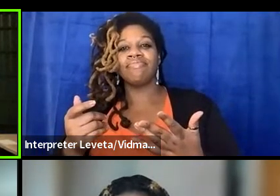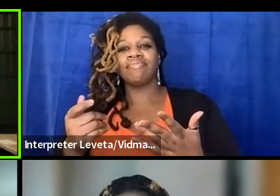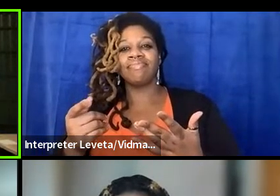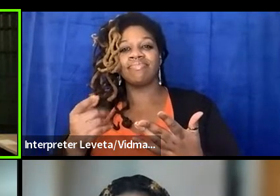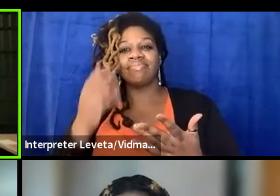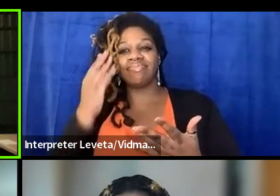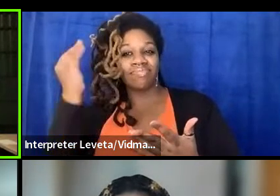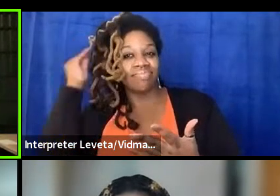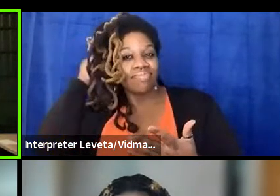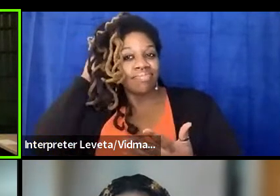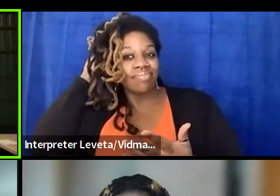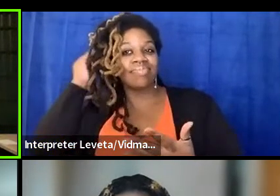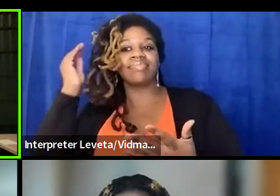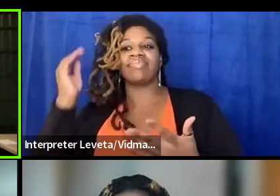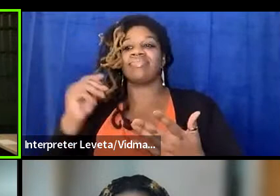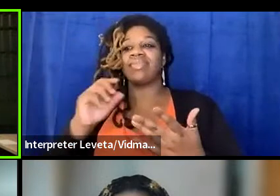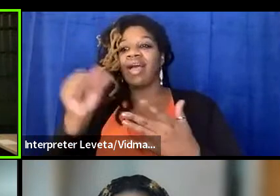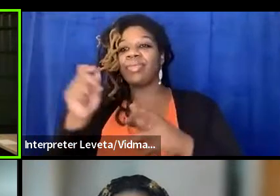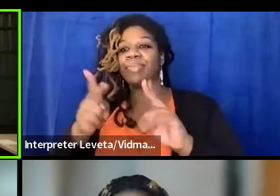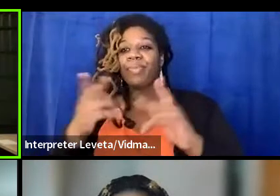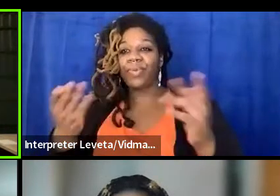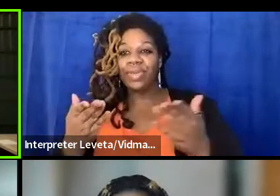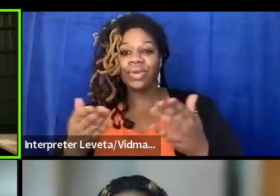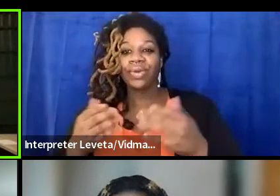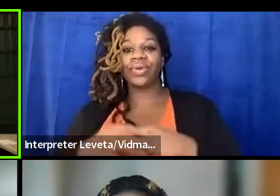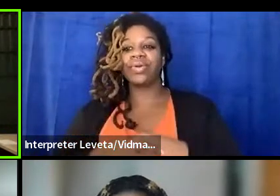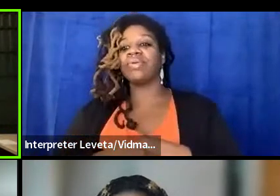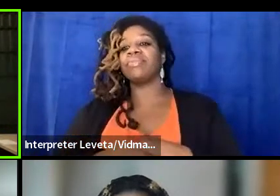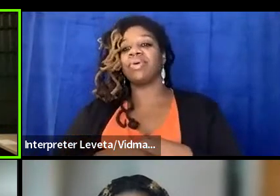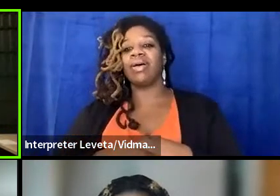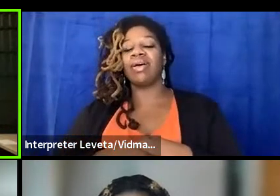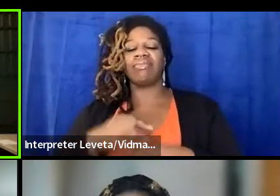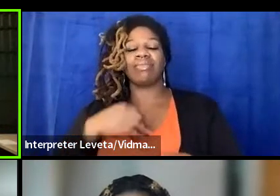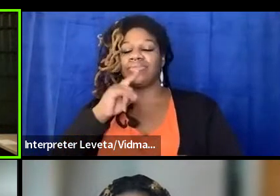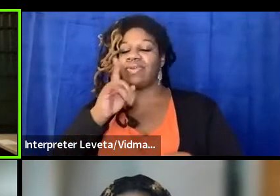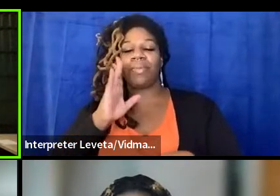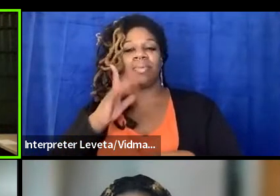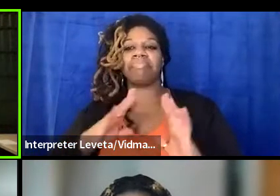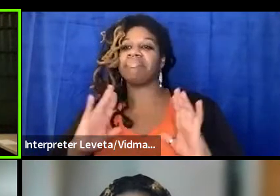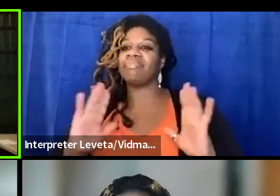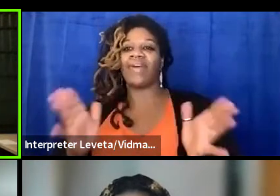mindful of the others. But and I'm sure we're going to have a wonderful